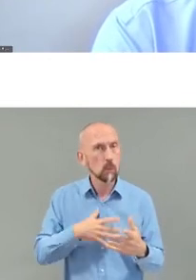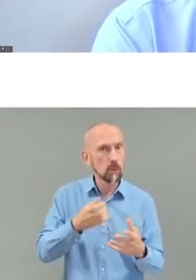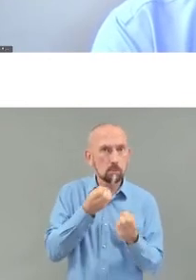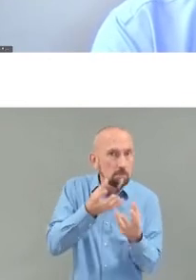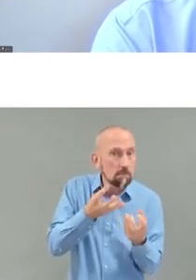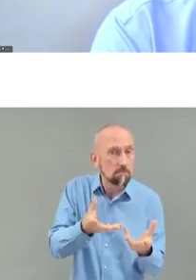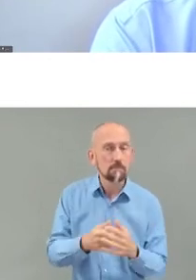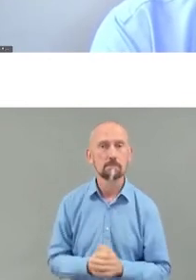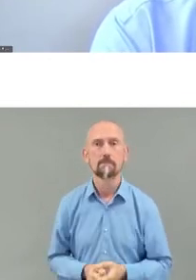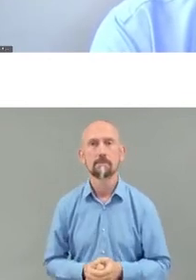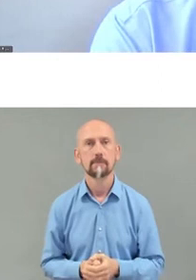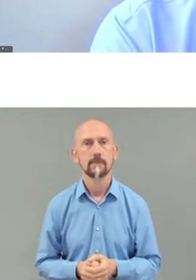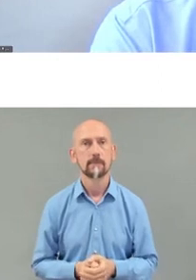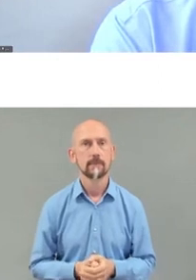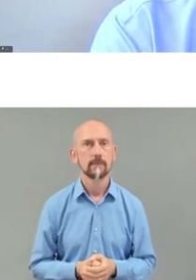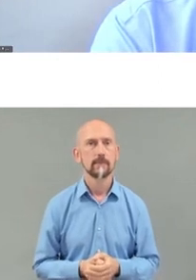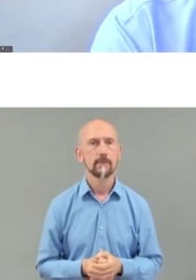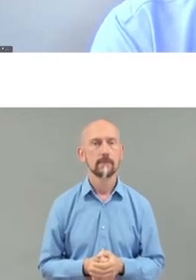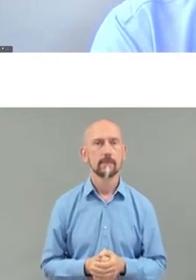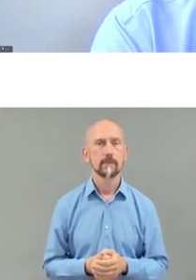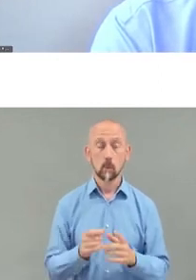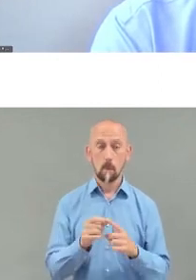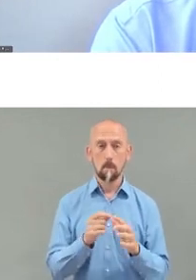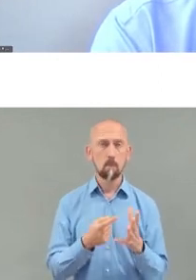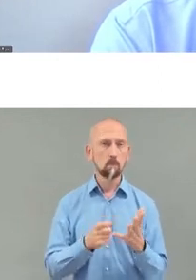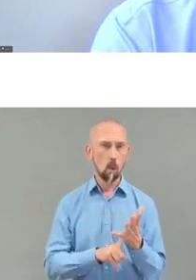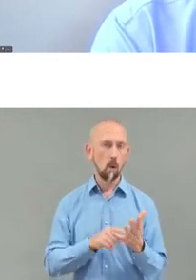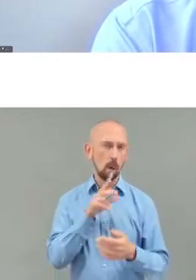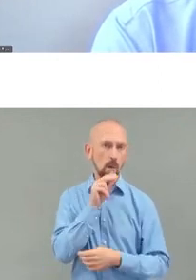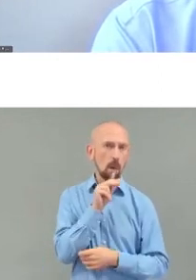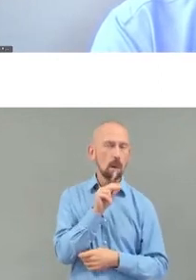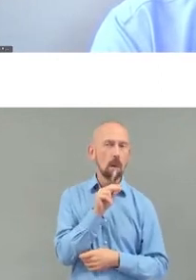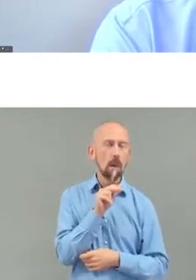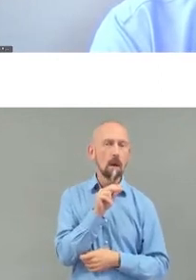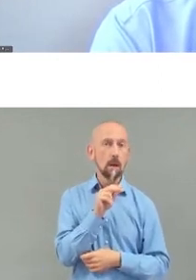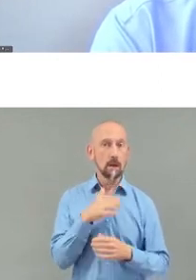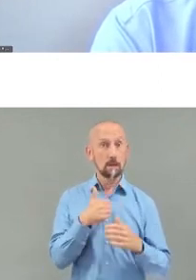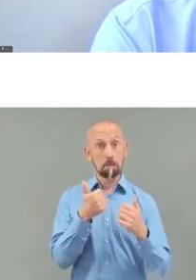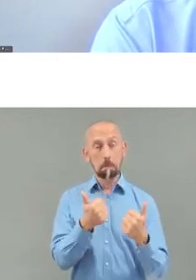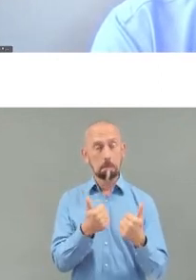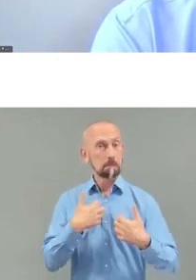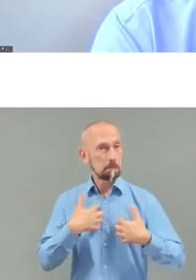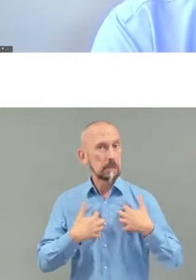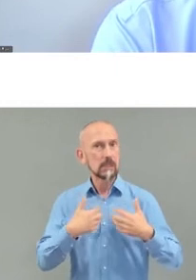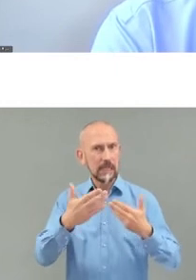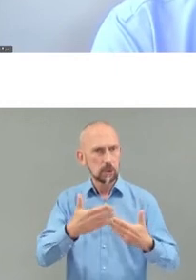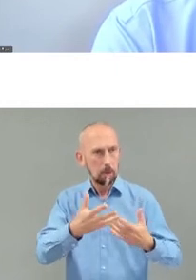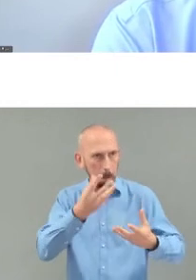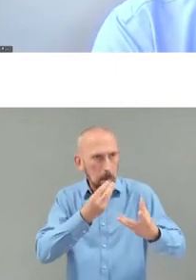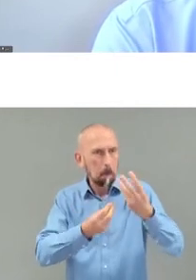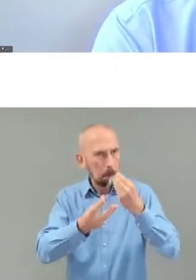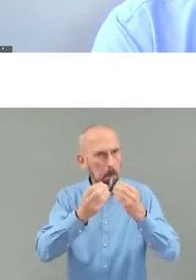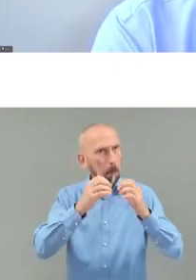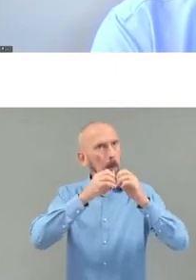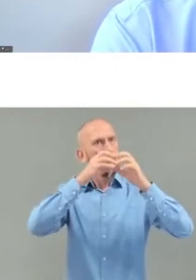Yeah, it's been a really good session in a sense of very illuminating and very sort of broad